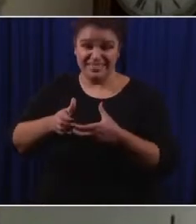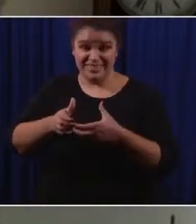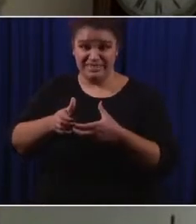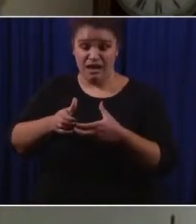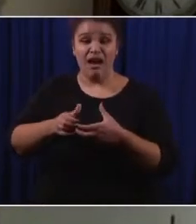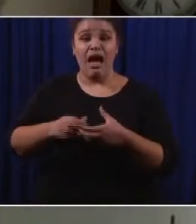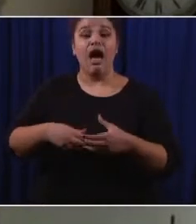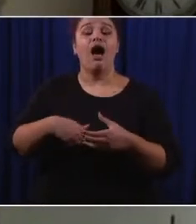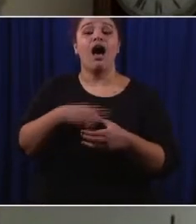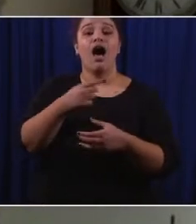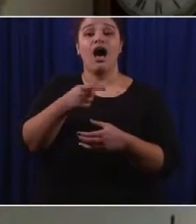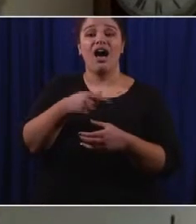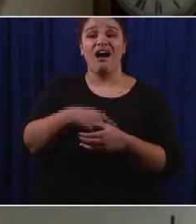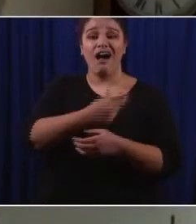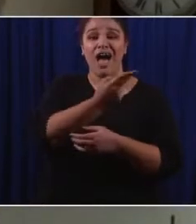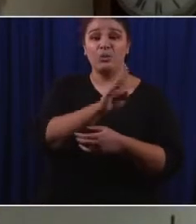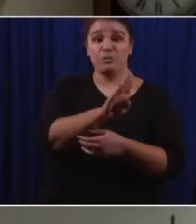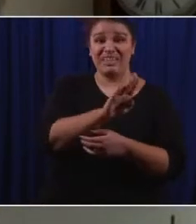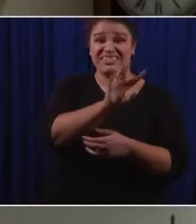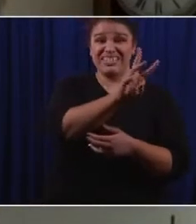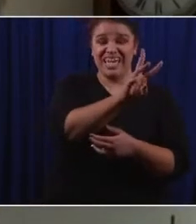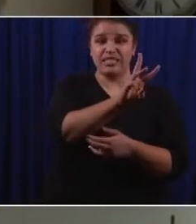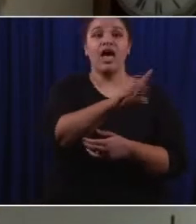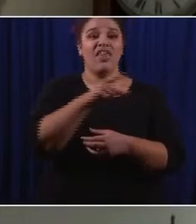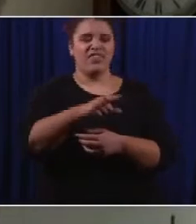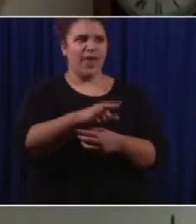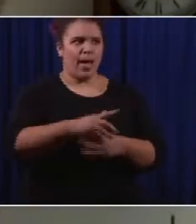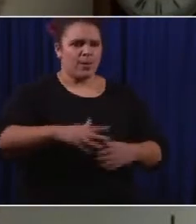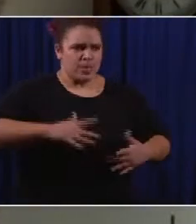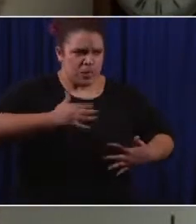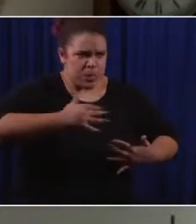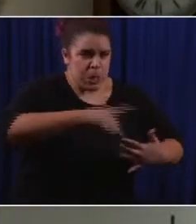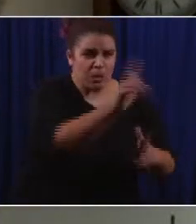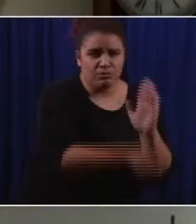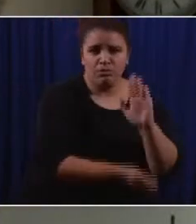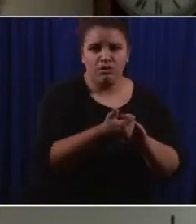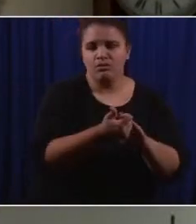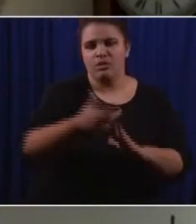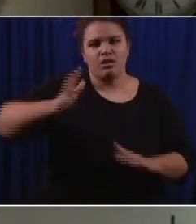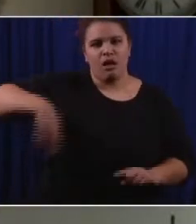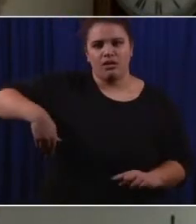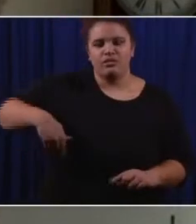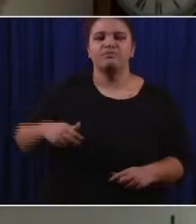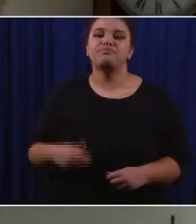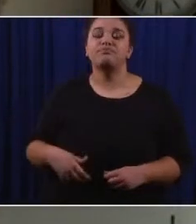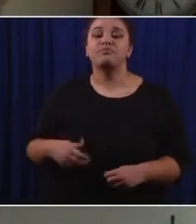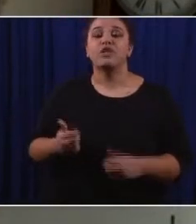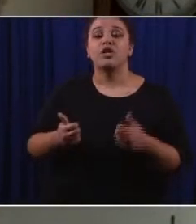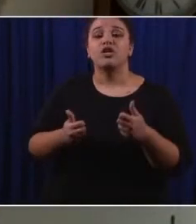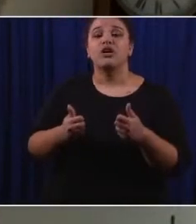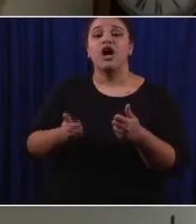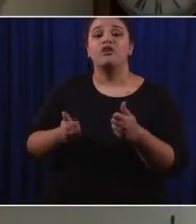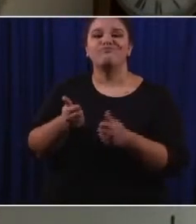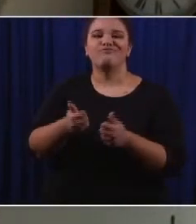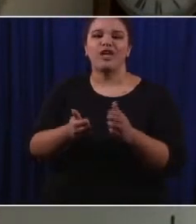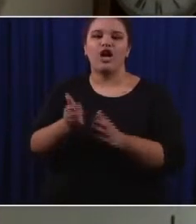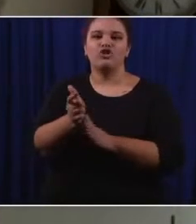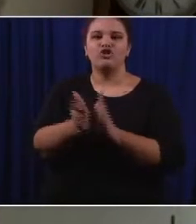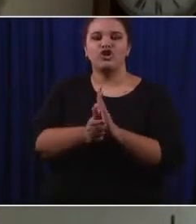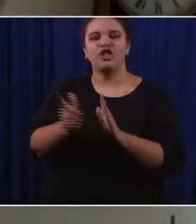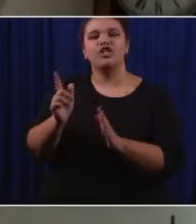House Bill 6 yet. Attorney General Dave Yost has called on the utilities to prove they need the